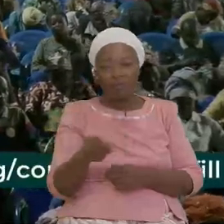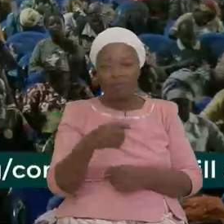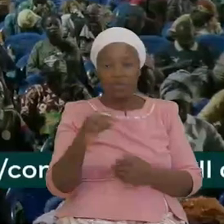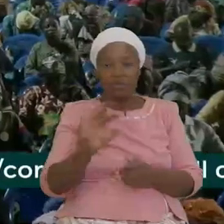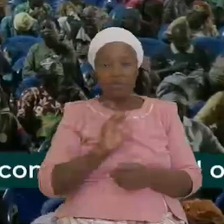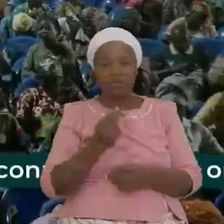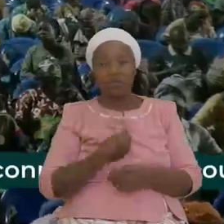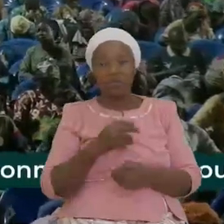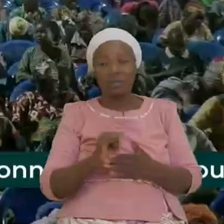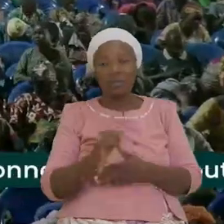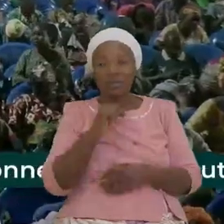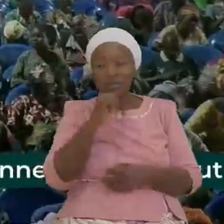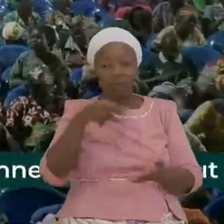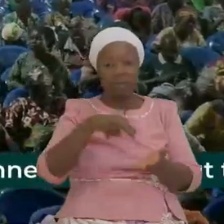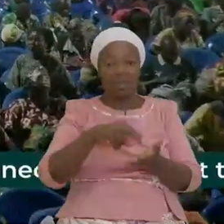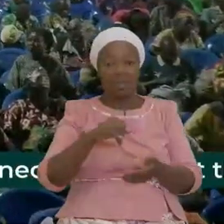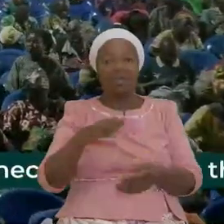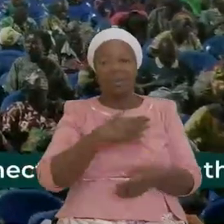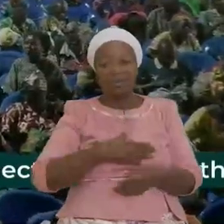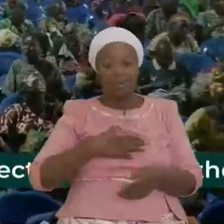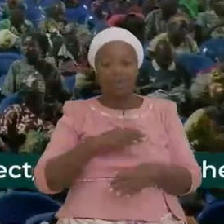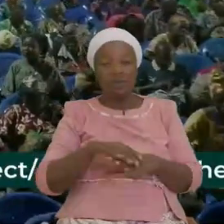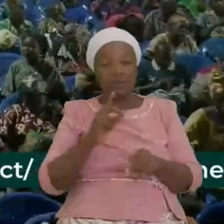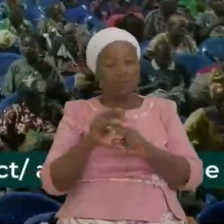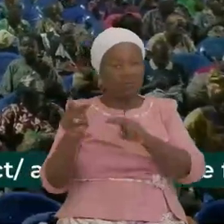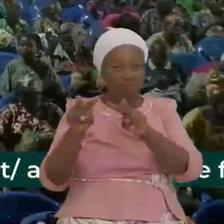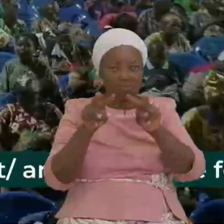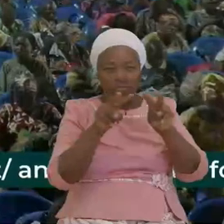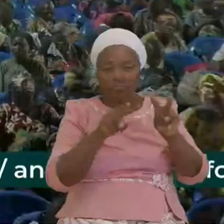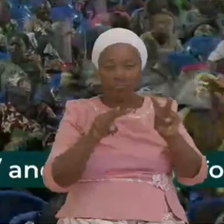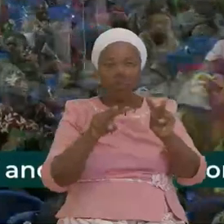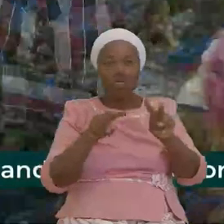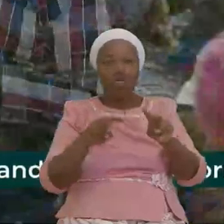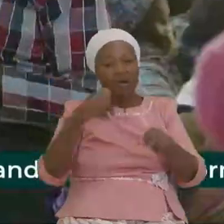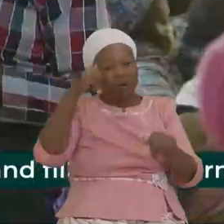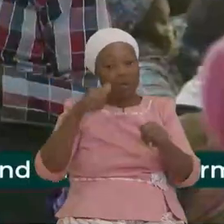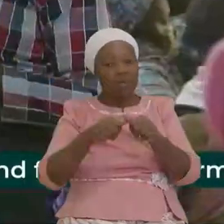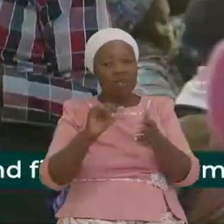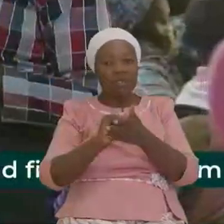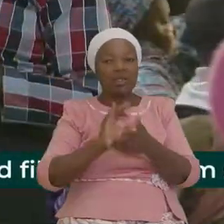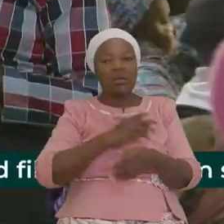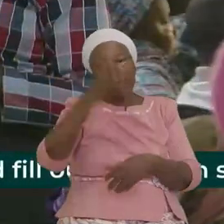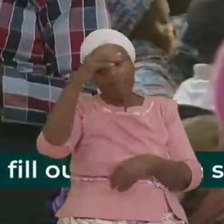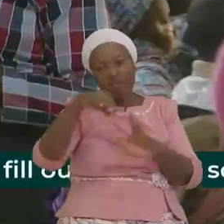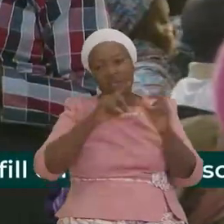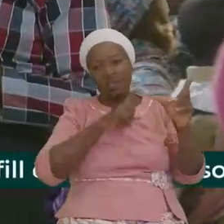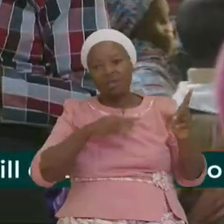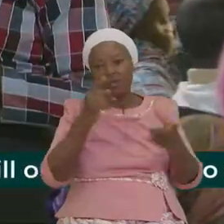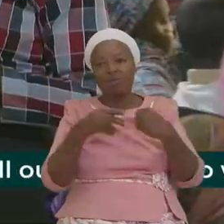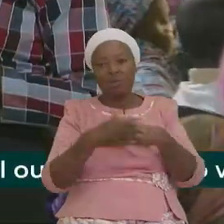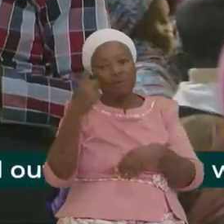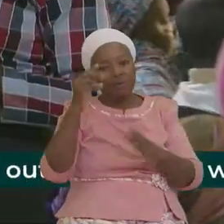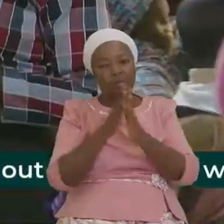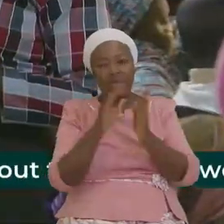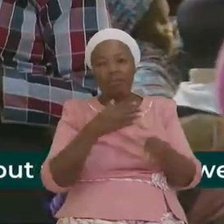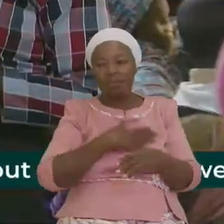For the rest of us, please don't move here and there. Pastor is coming back for prayer. So let's stay in the mood of prayer.